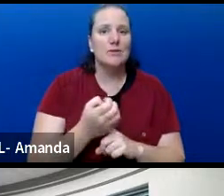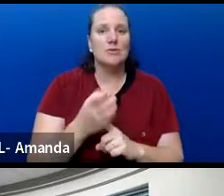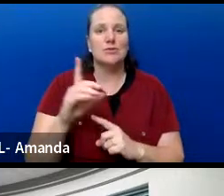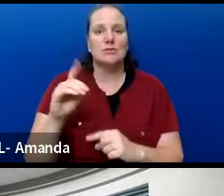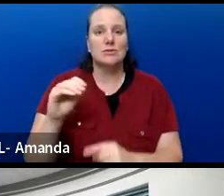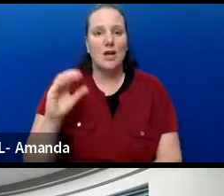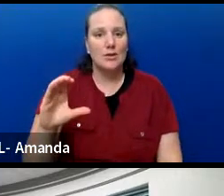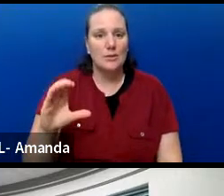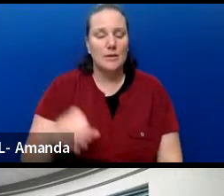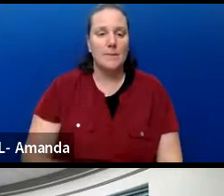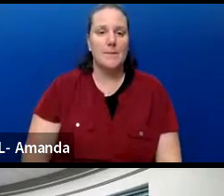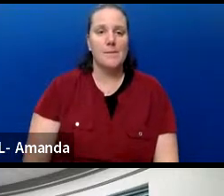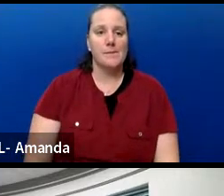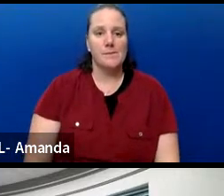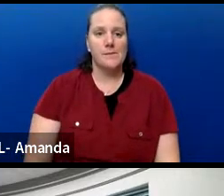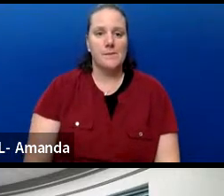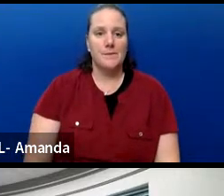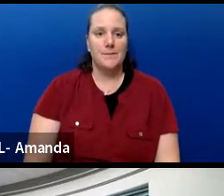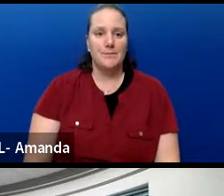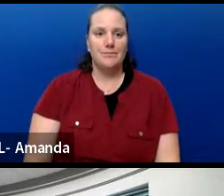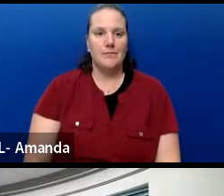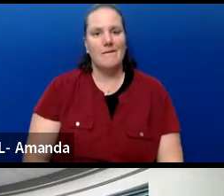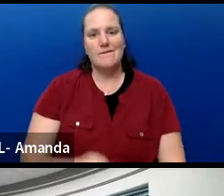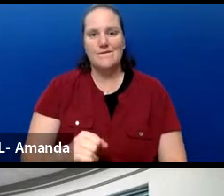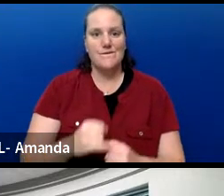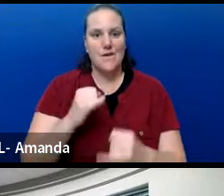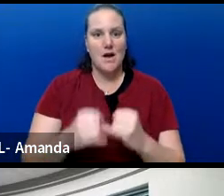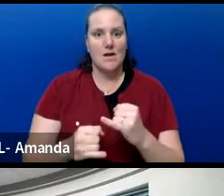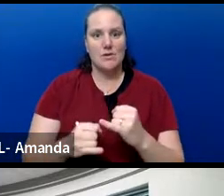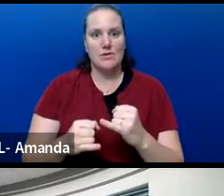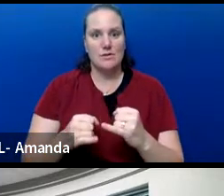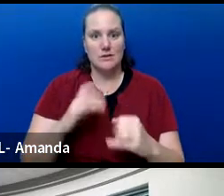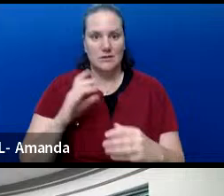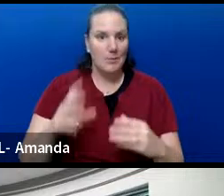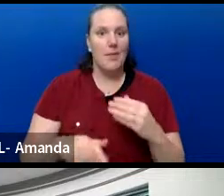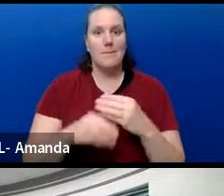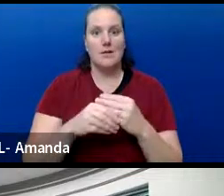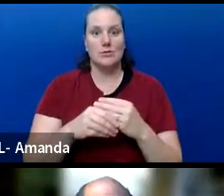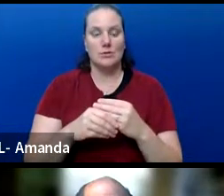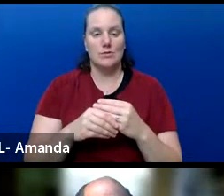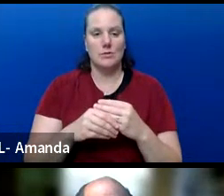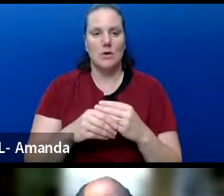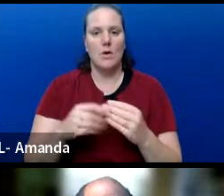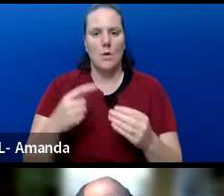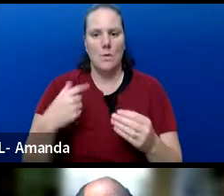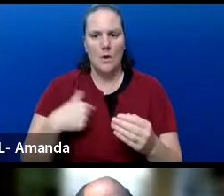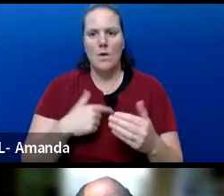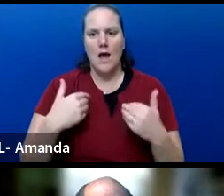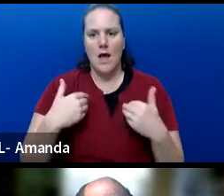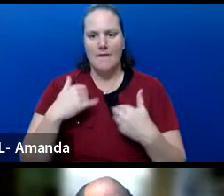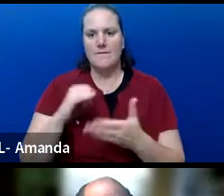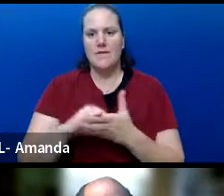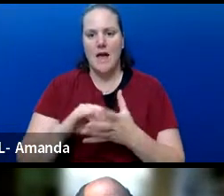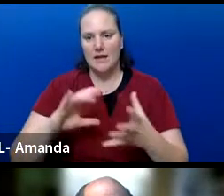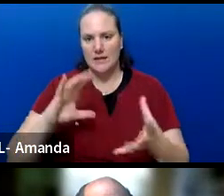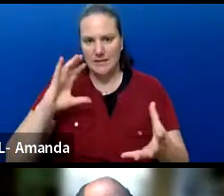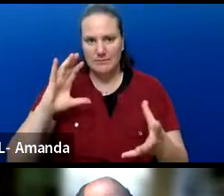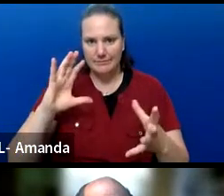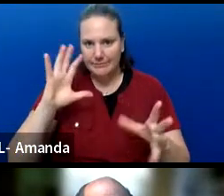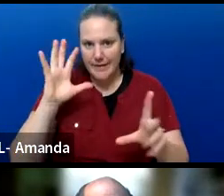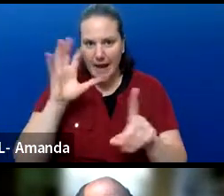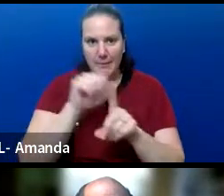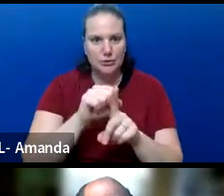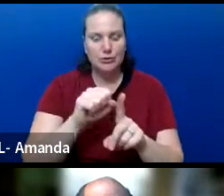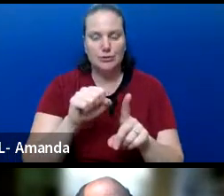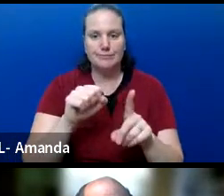the final supplemental. So we will have these things captured and the commitments